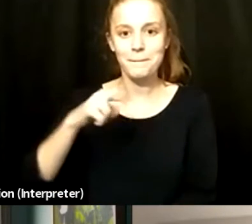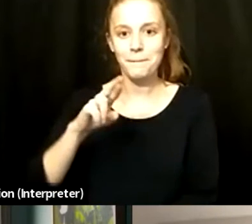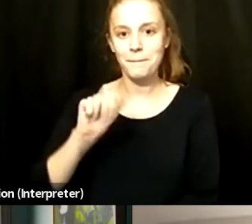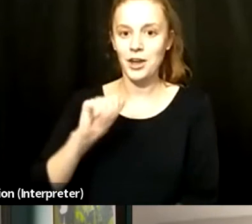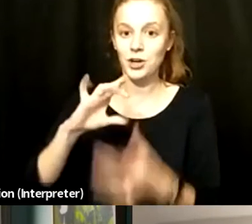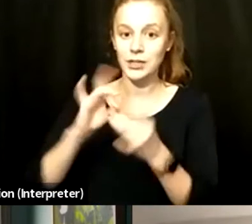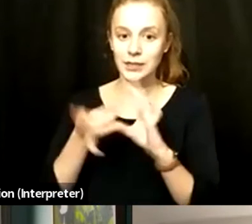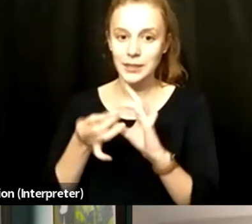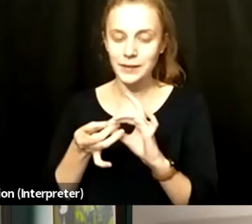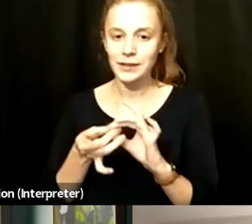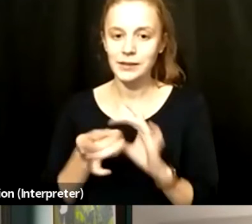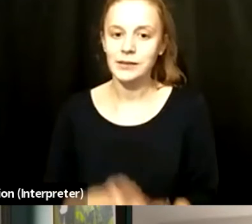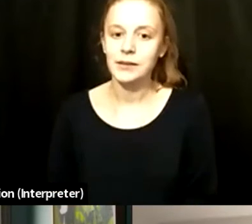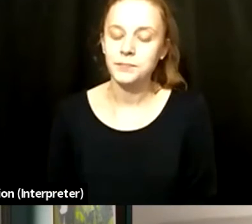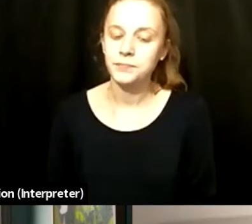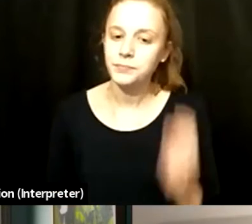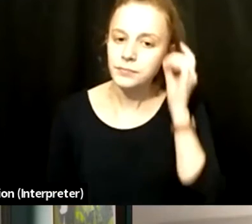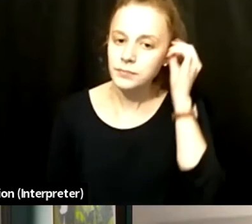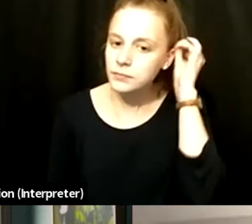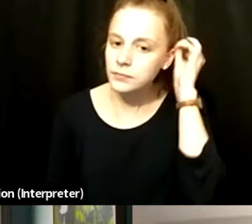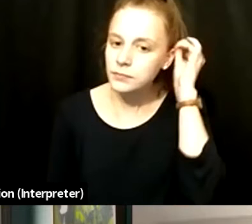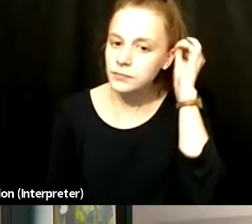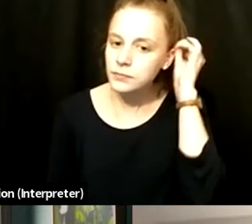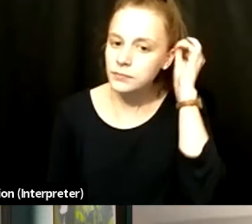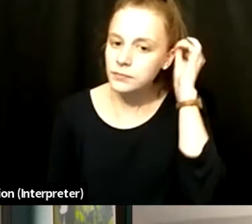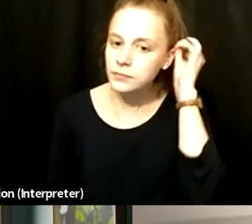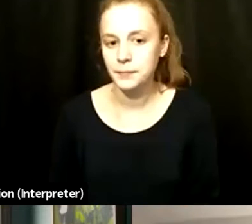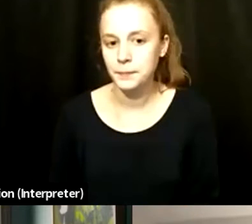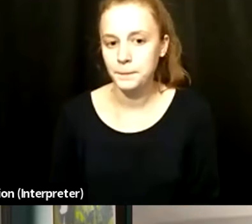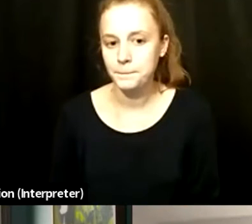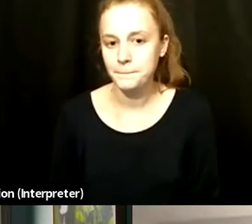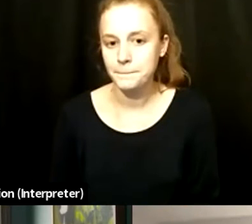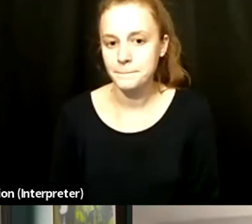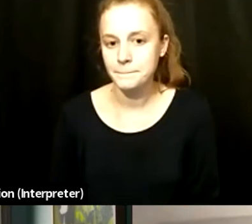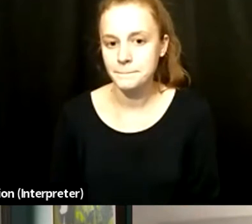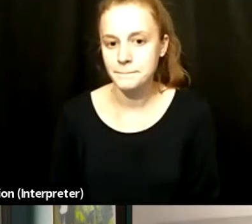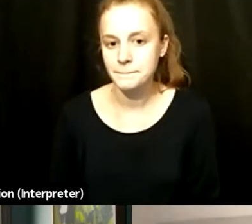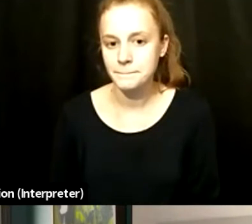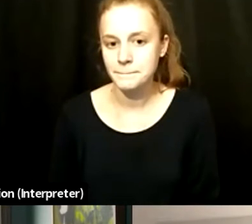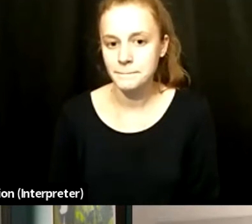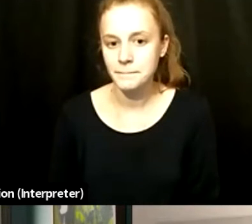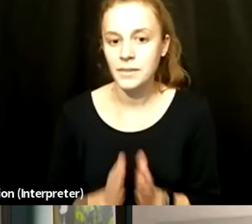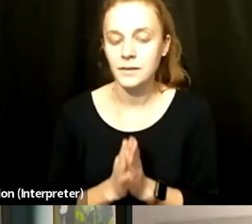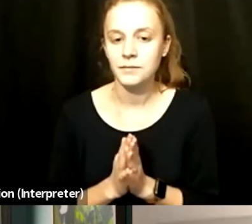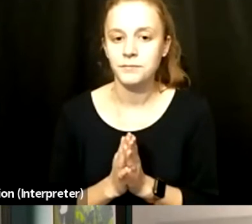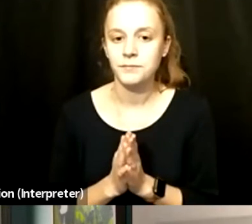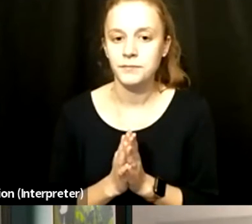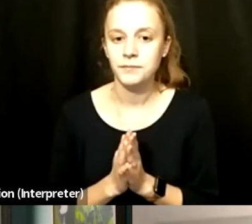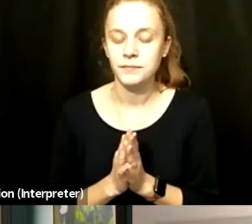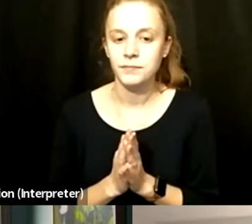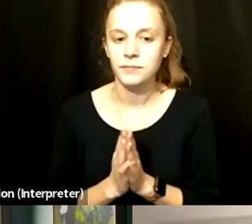swimmer. But I was always worried that like I was too fat to participate, because